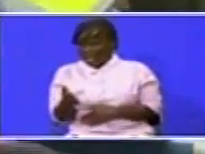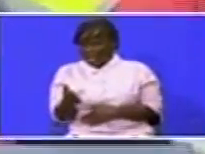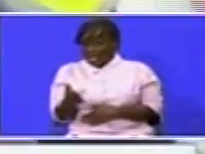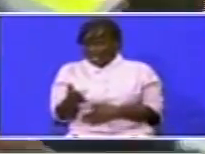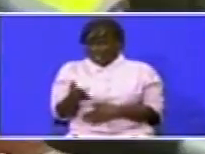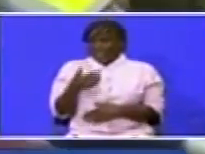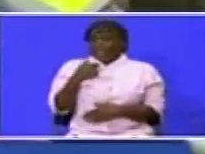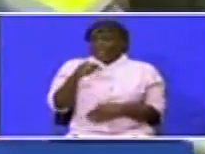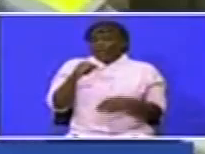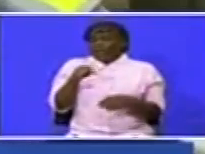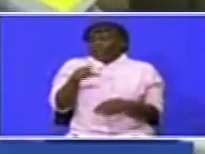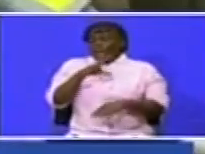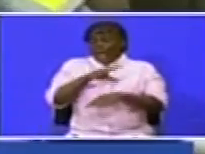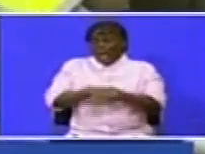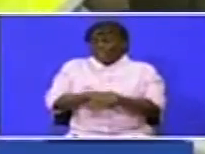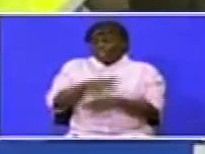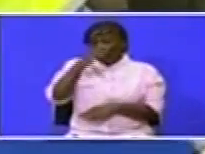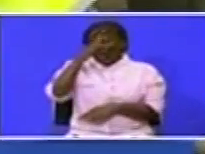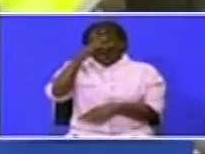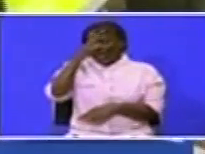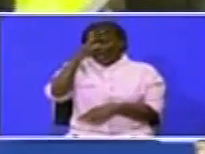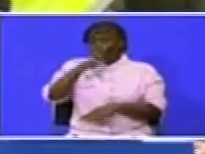of this incident to get money